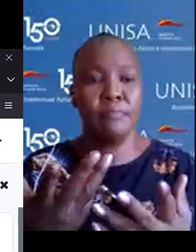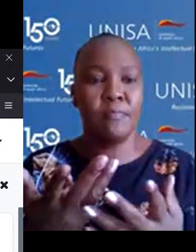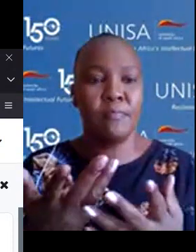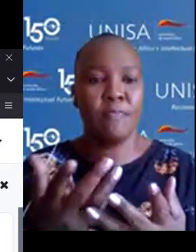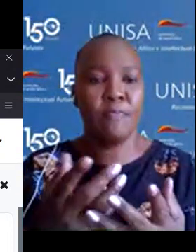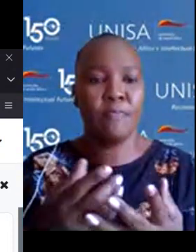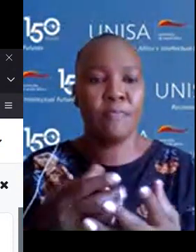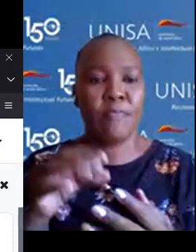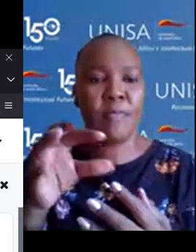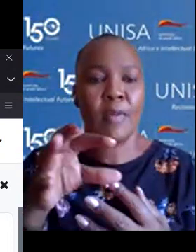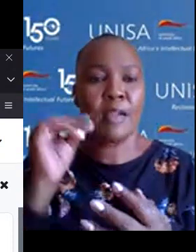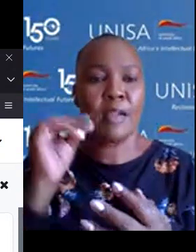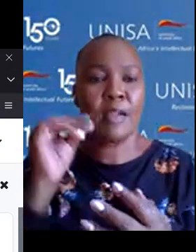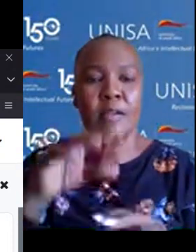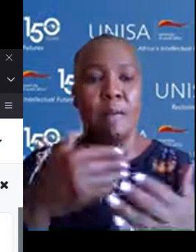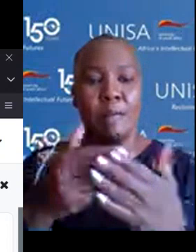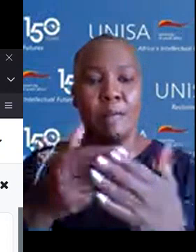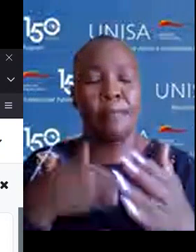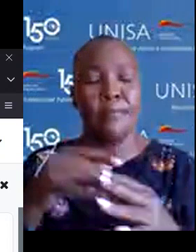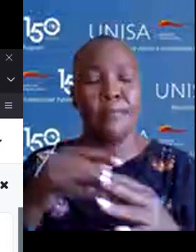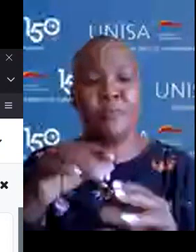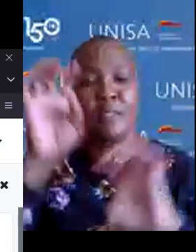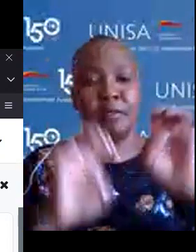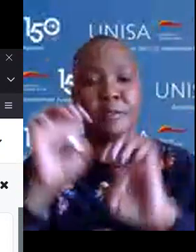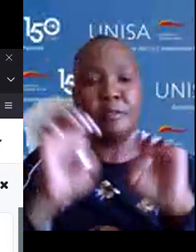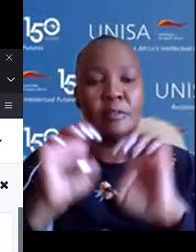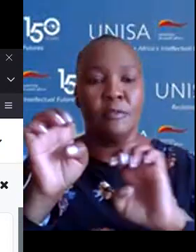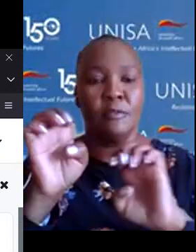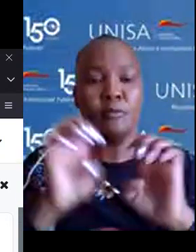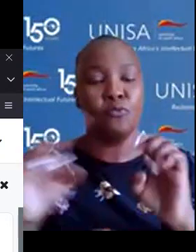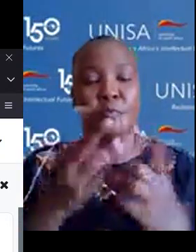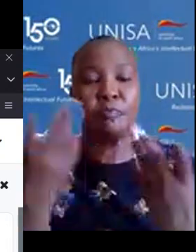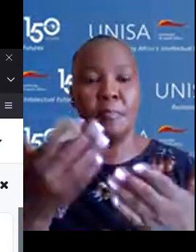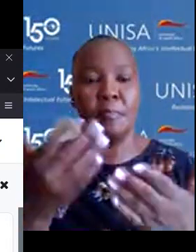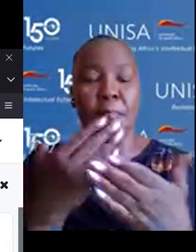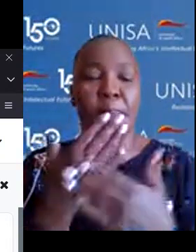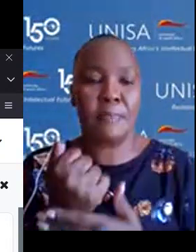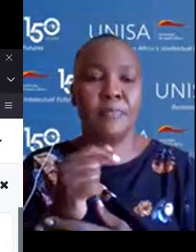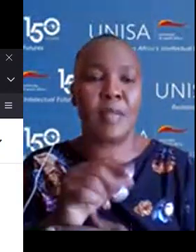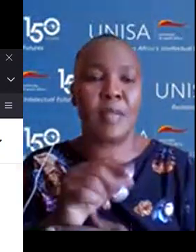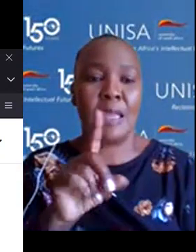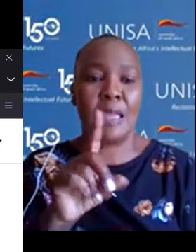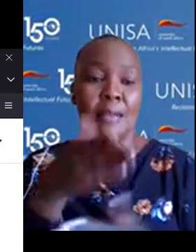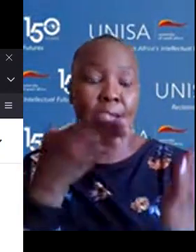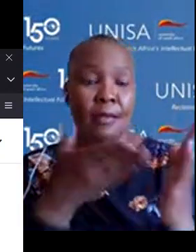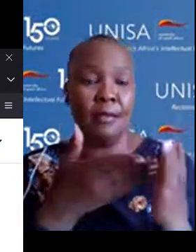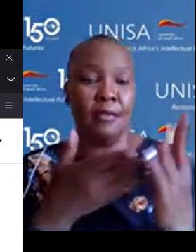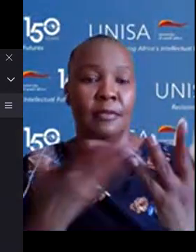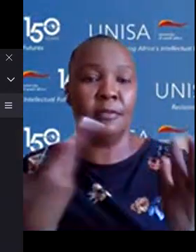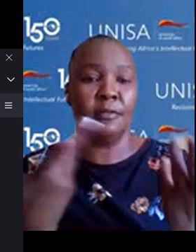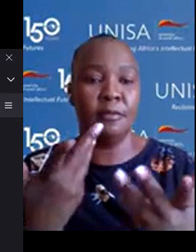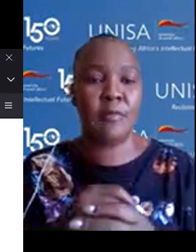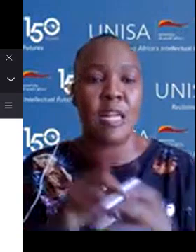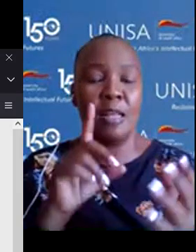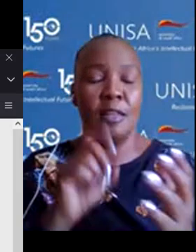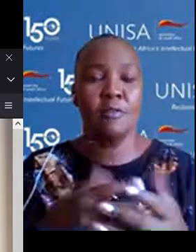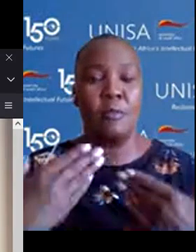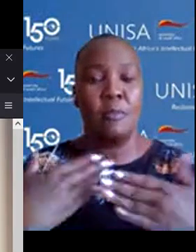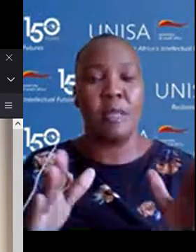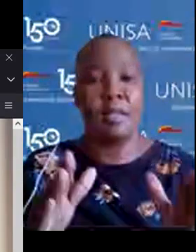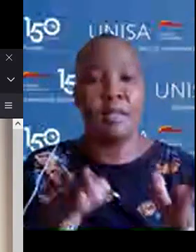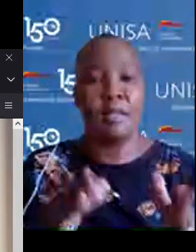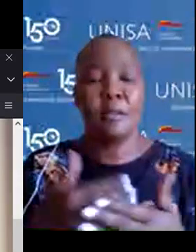one. It is a requirement that you do view it. So please click on this one. And then you just click on this button to open